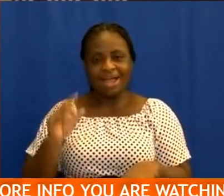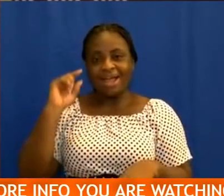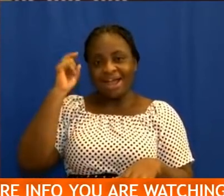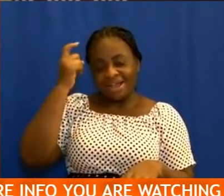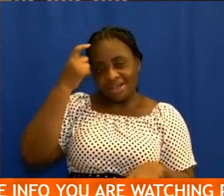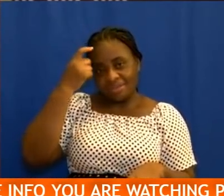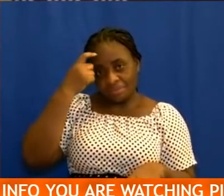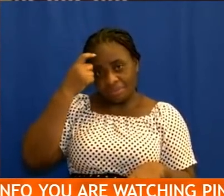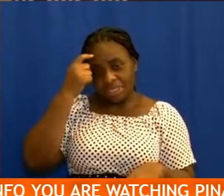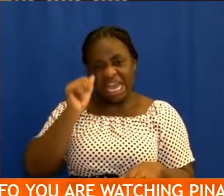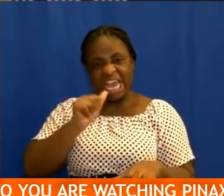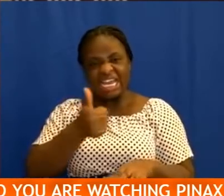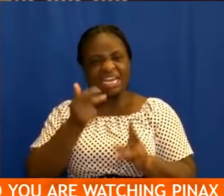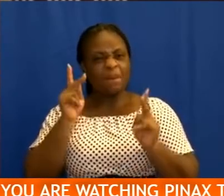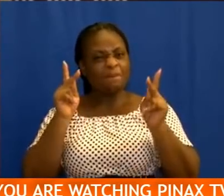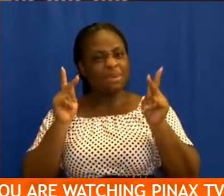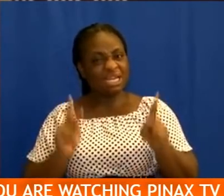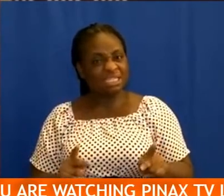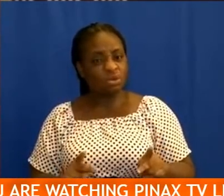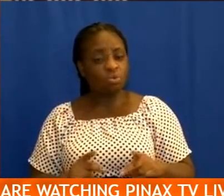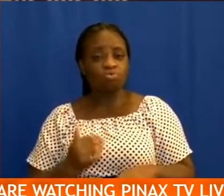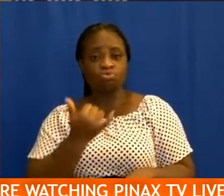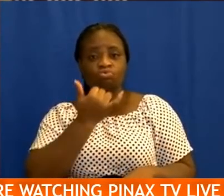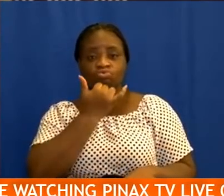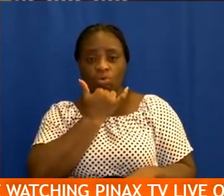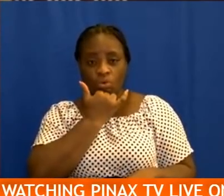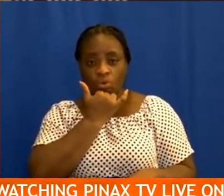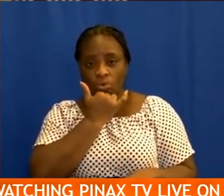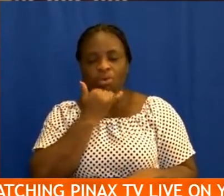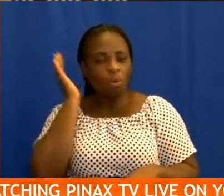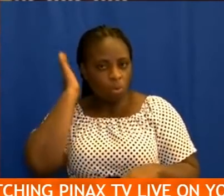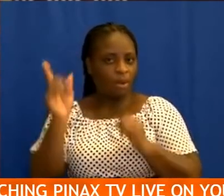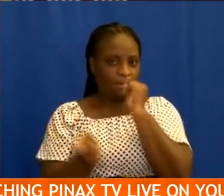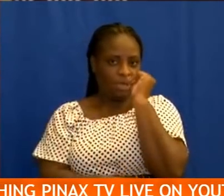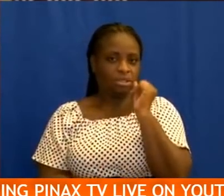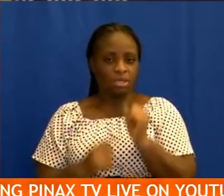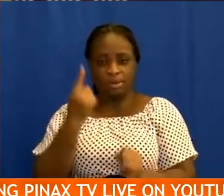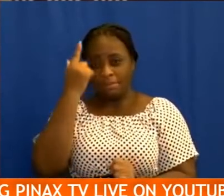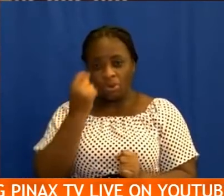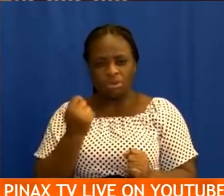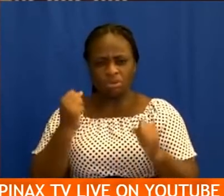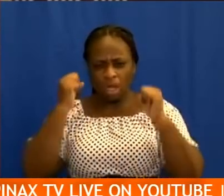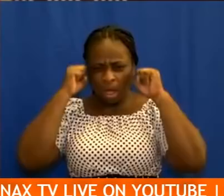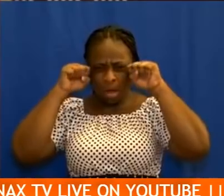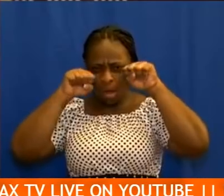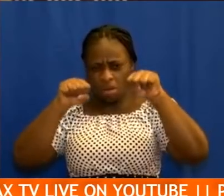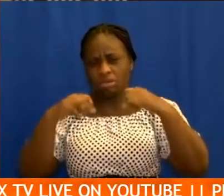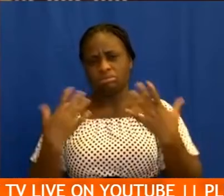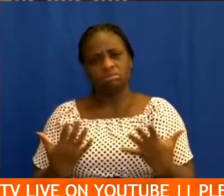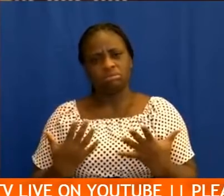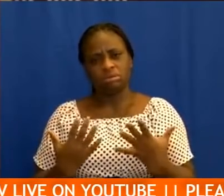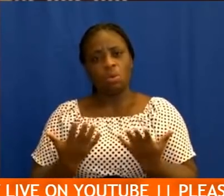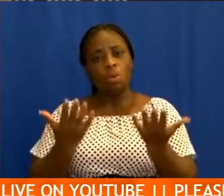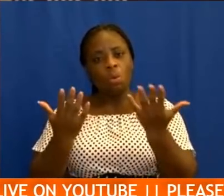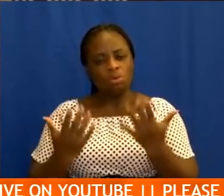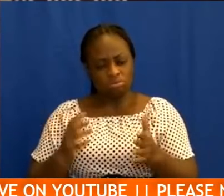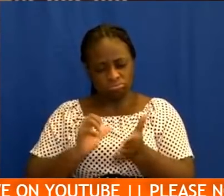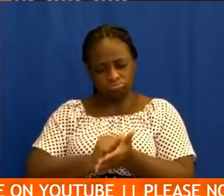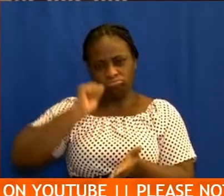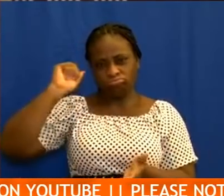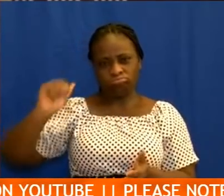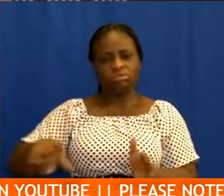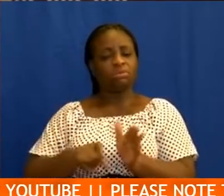Aban no bia obetia mra no ebedipa ifri se ye ni abre e pese ye